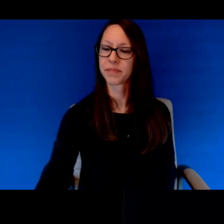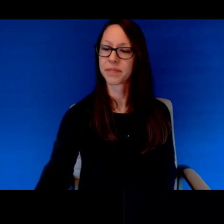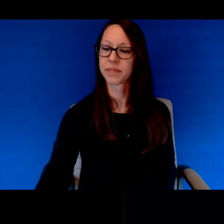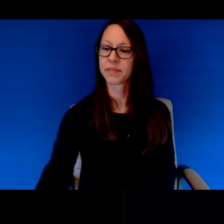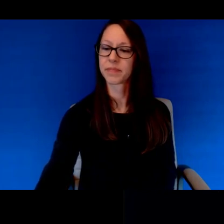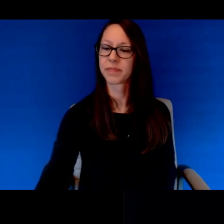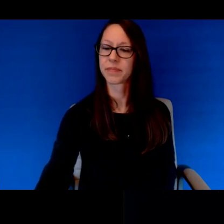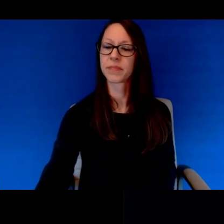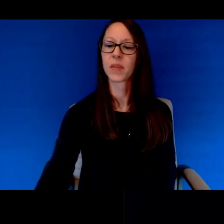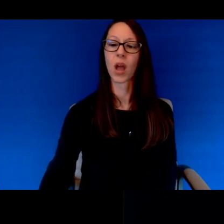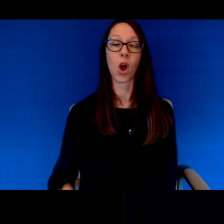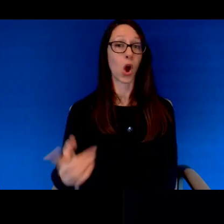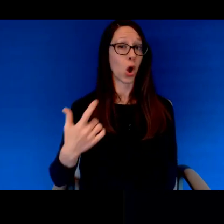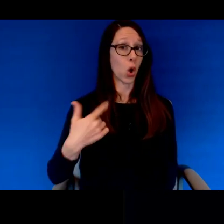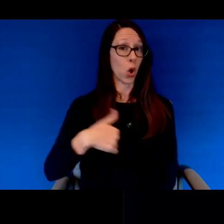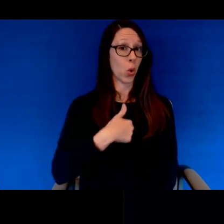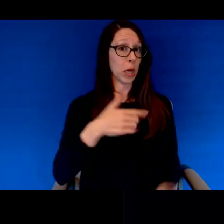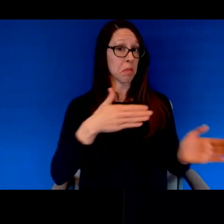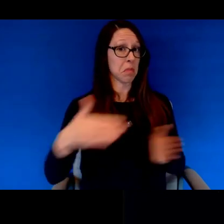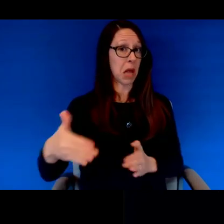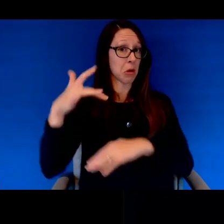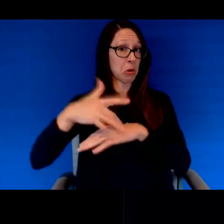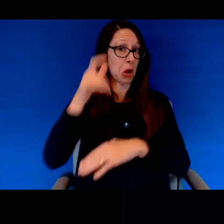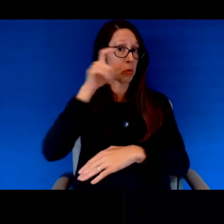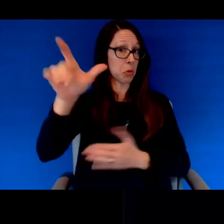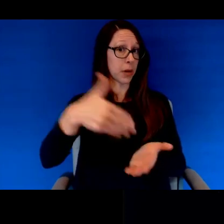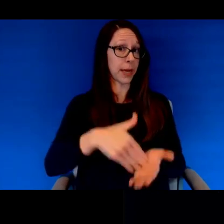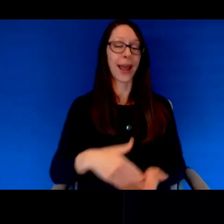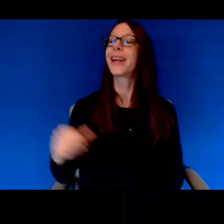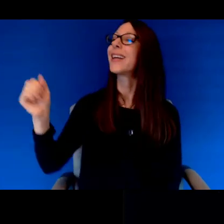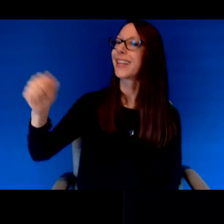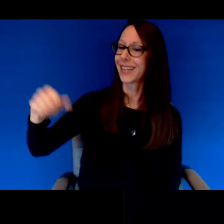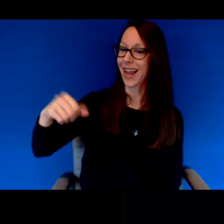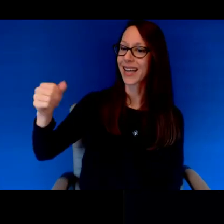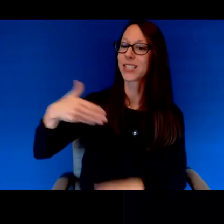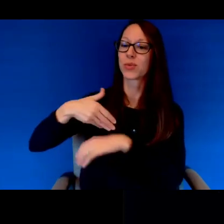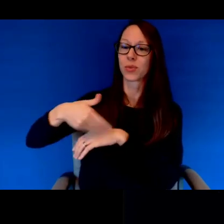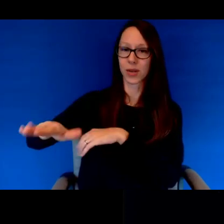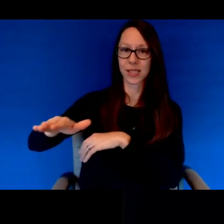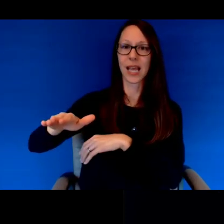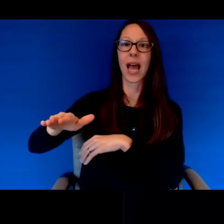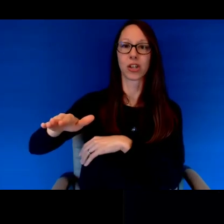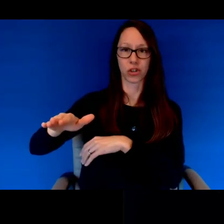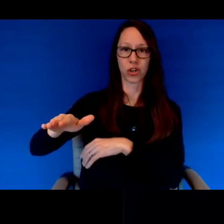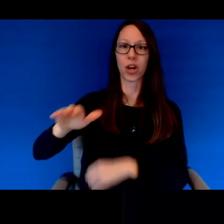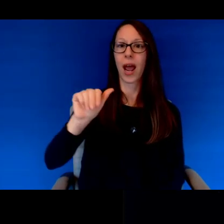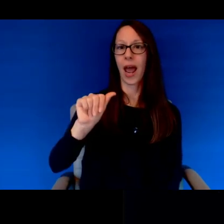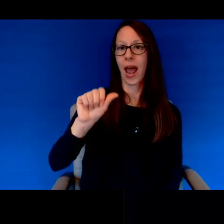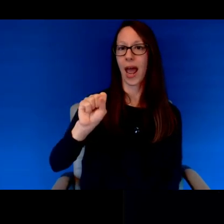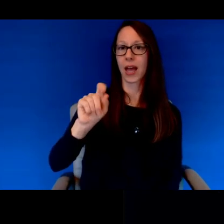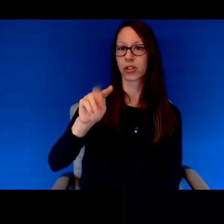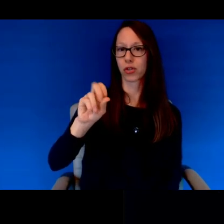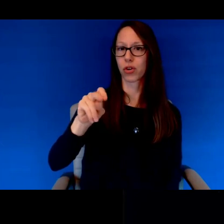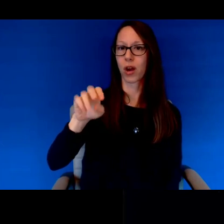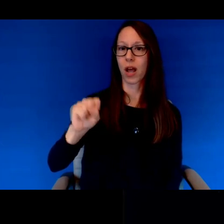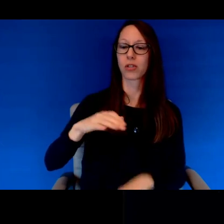we're planning to go back to the moon, is that right? Like soon. Yes, we're sending astronauts back to the moon and the lunar surface on the Artemis 3